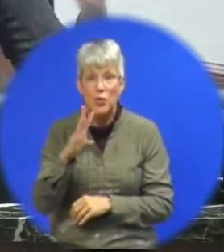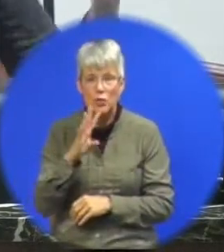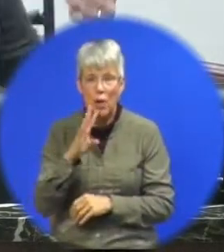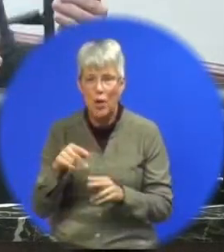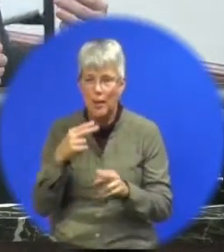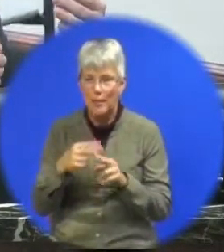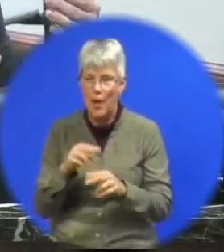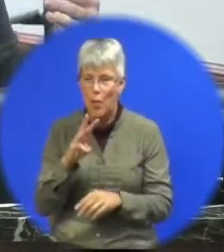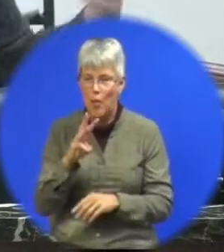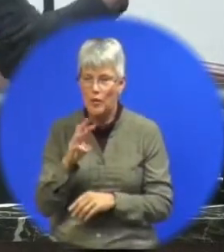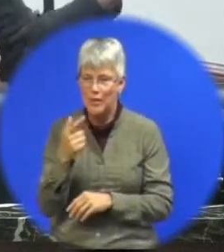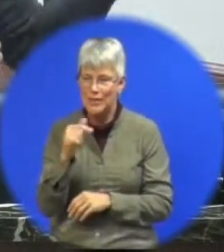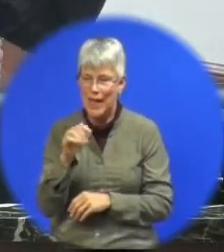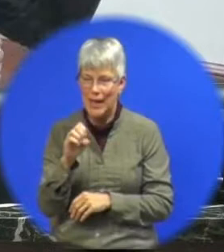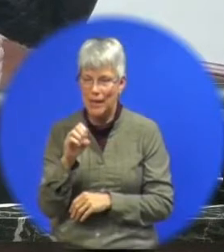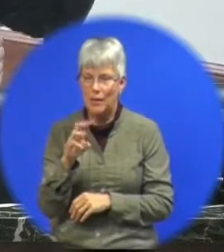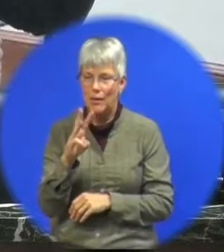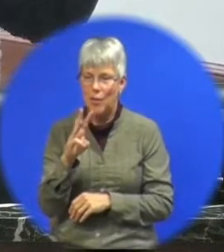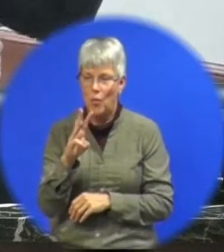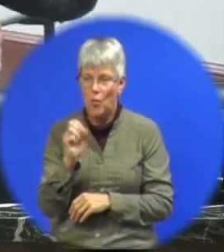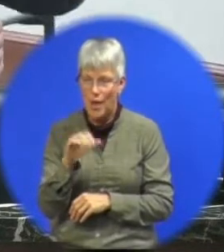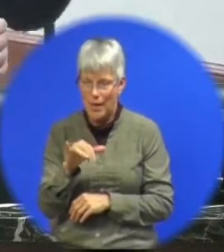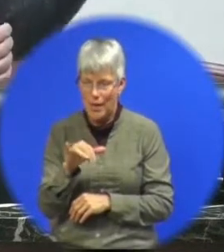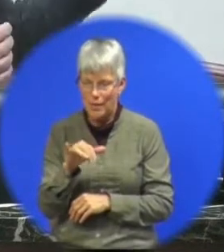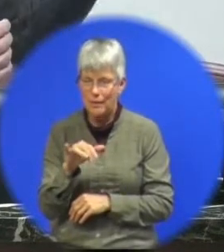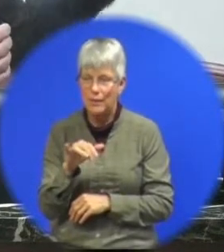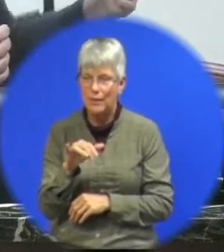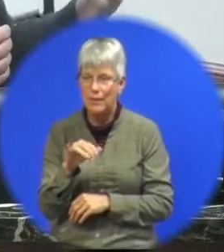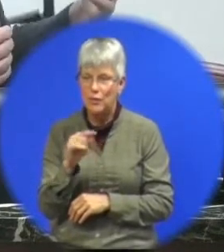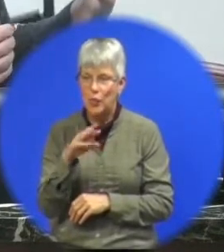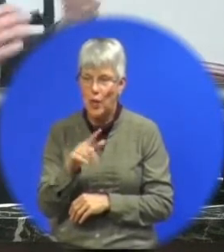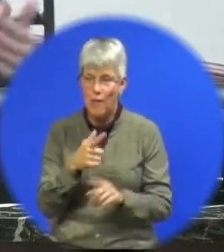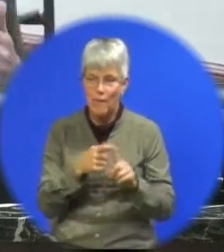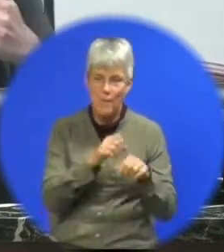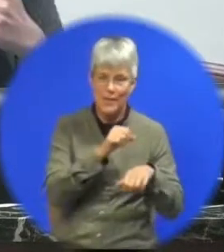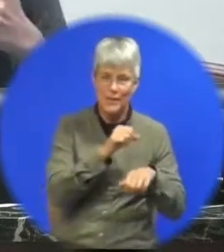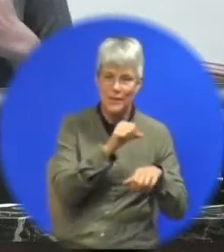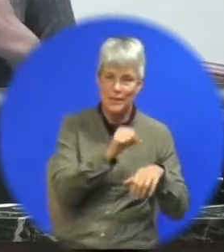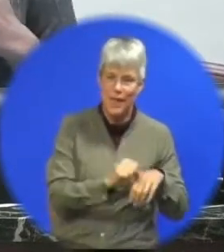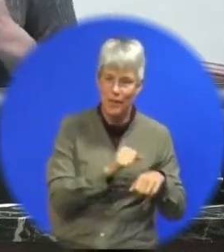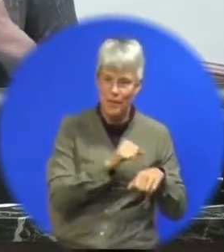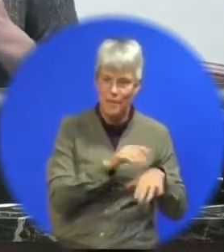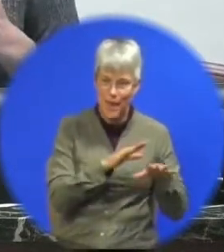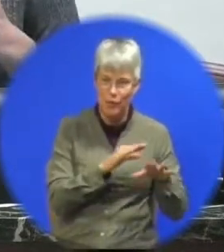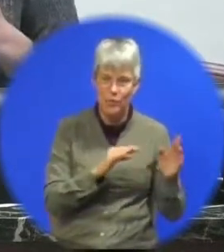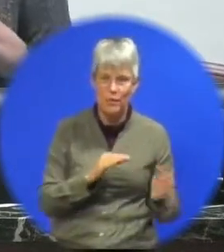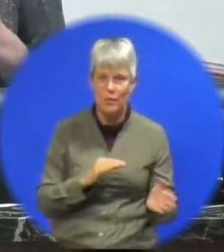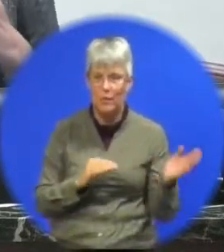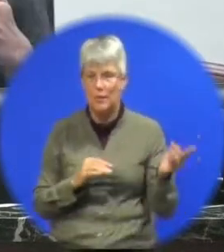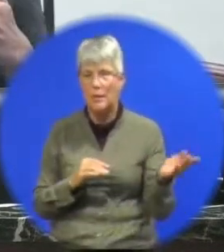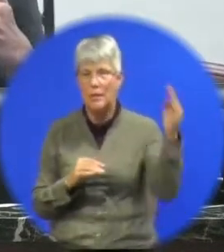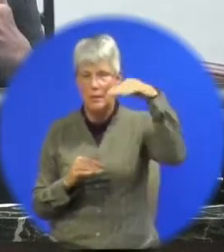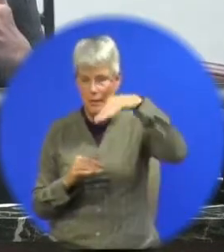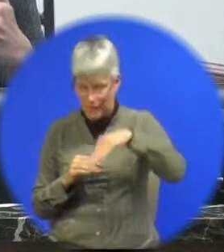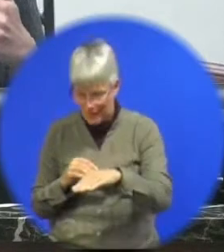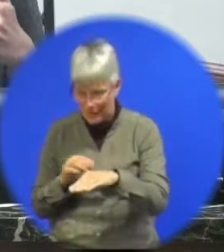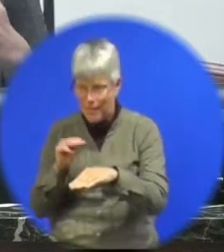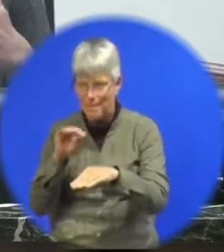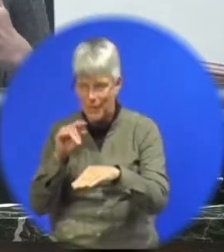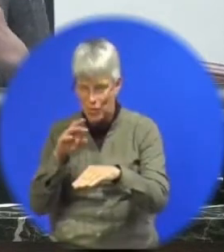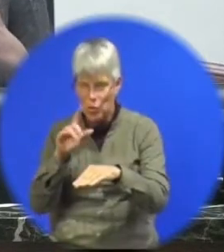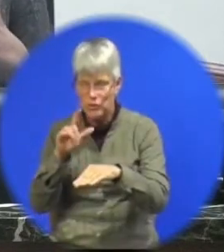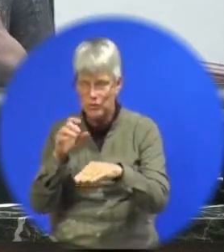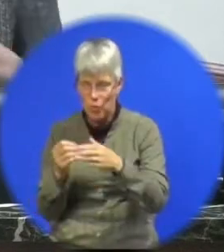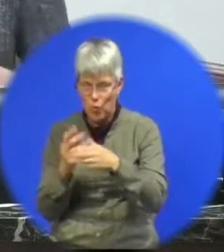Trail, the Wilderness Gateway State Trail comes from South Mountain State Park, up over Mineral Springs Mountain, down to Valdez, to the